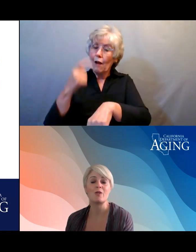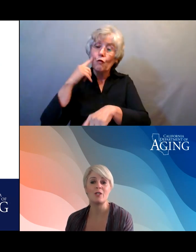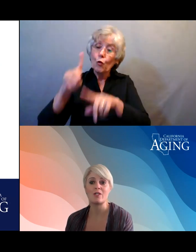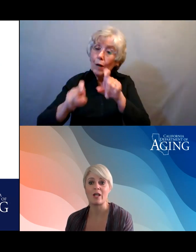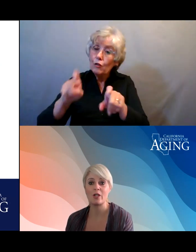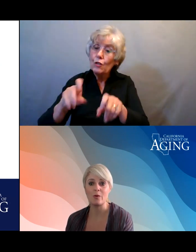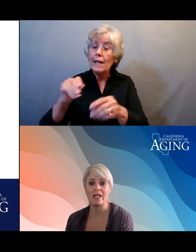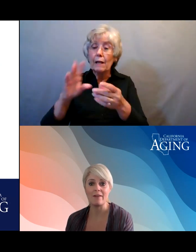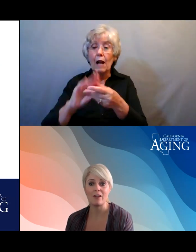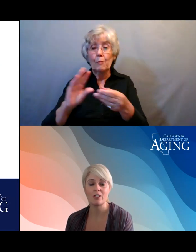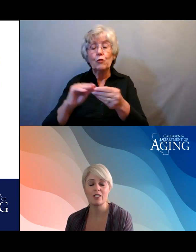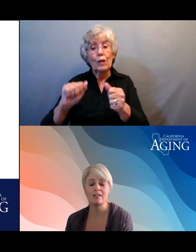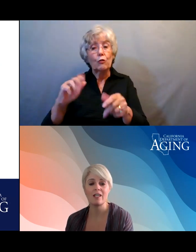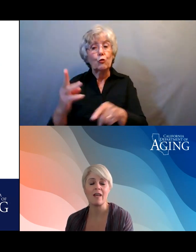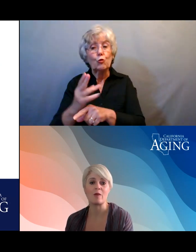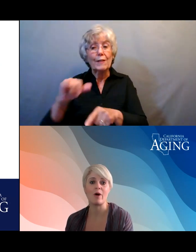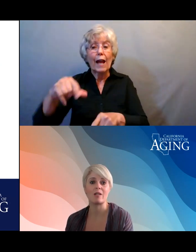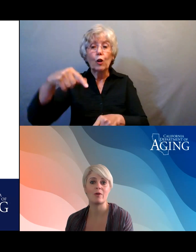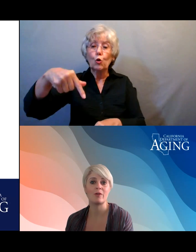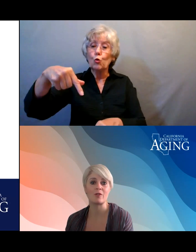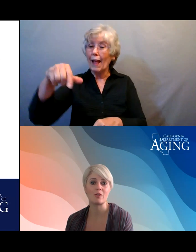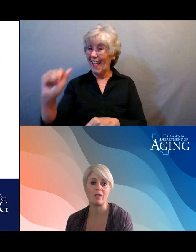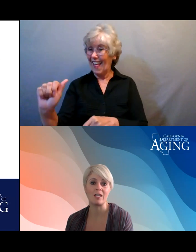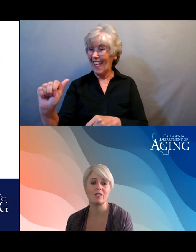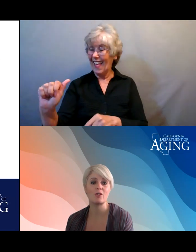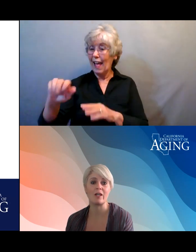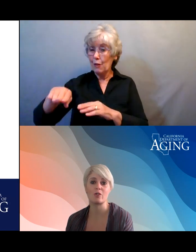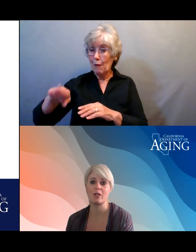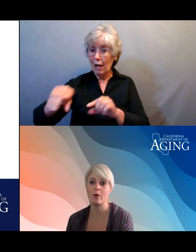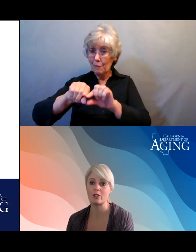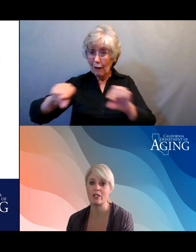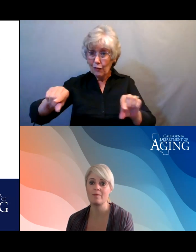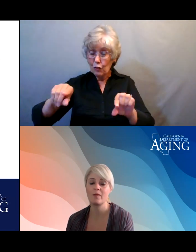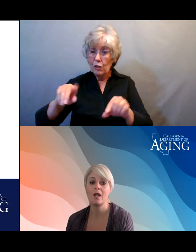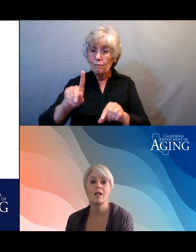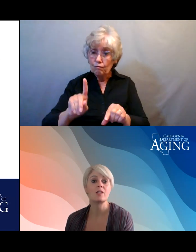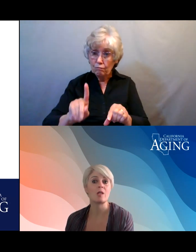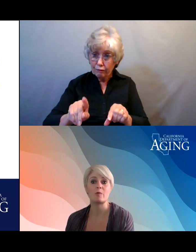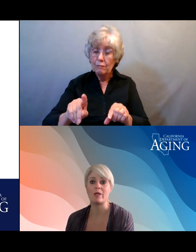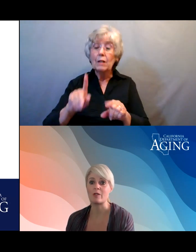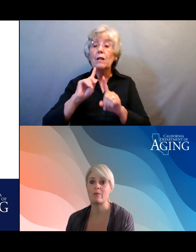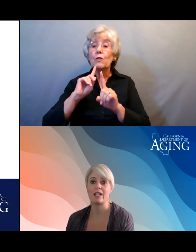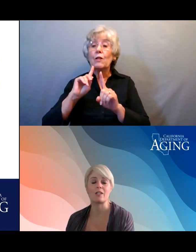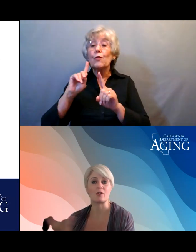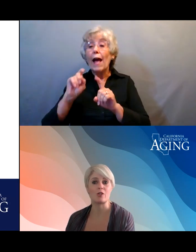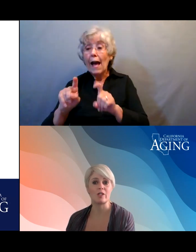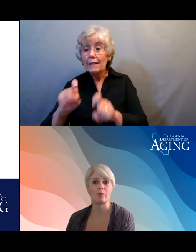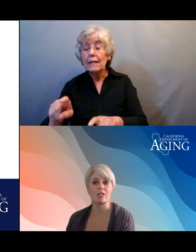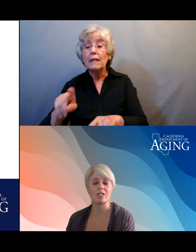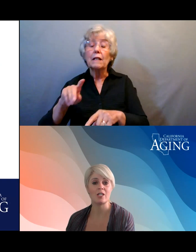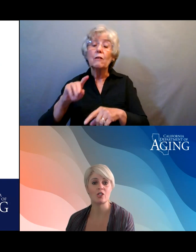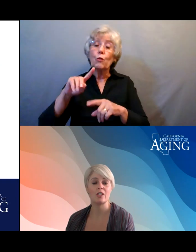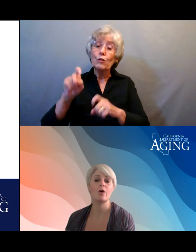So you can use that Q&A function at the bottom of your screen to enter in a question. Some speakers might answer